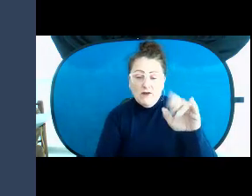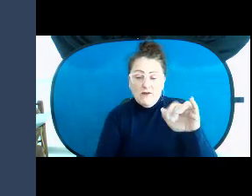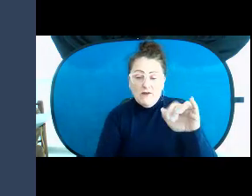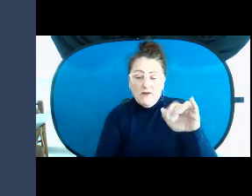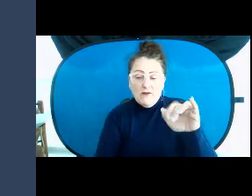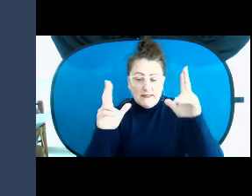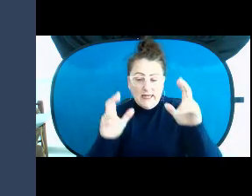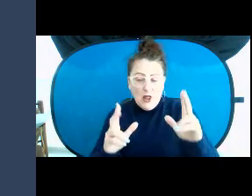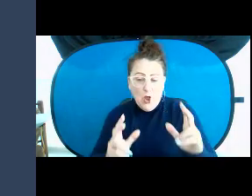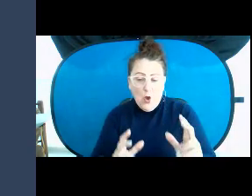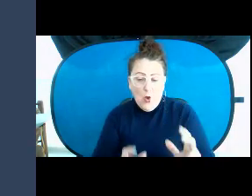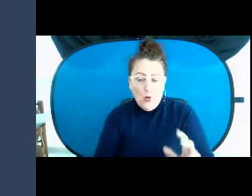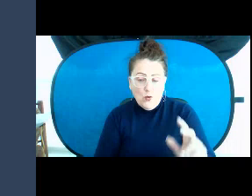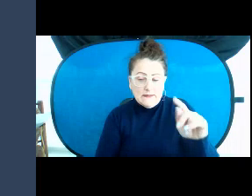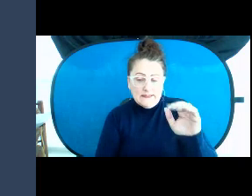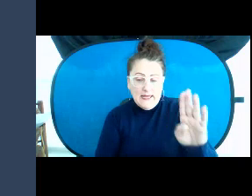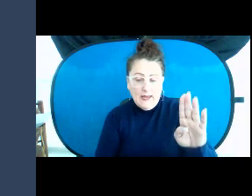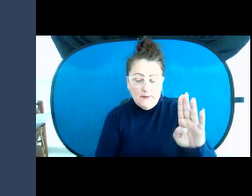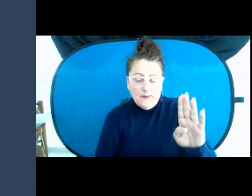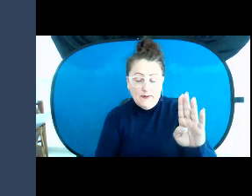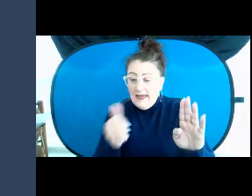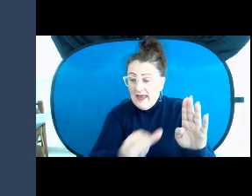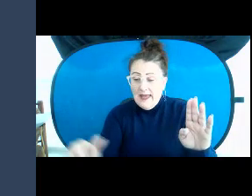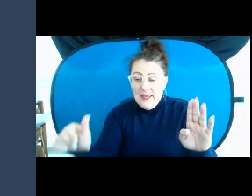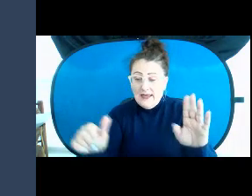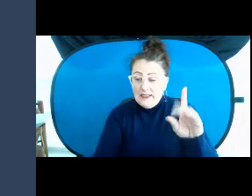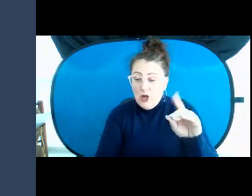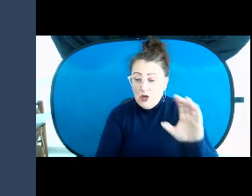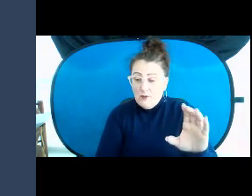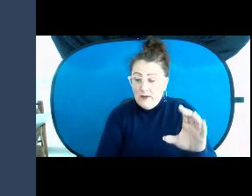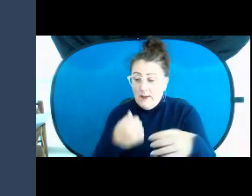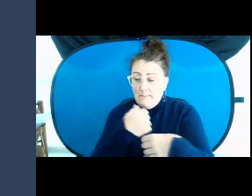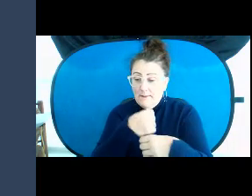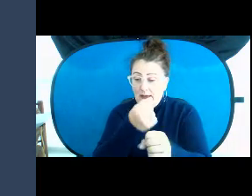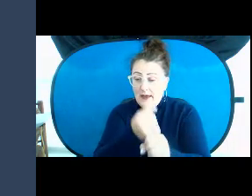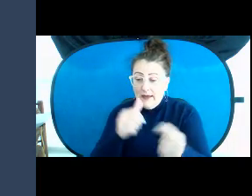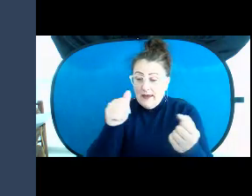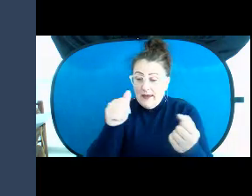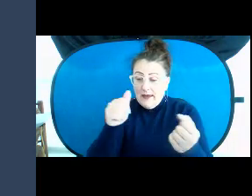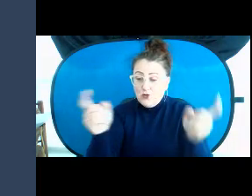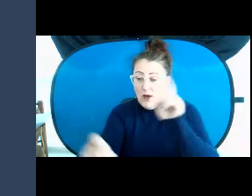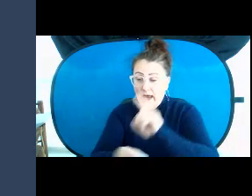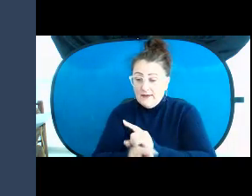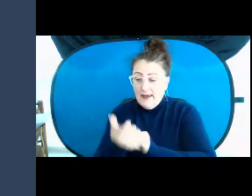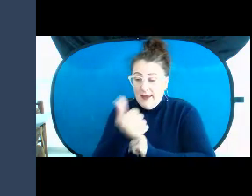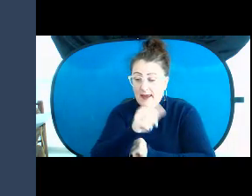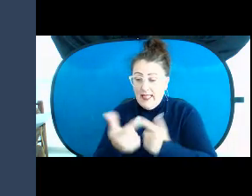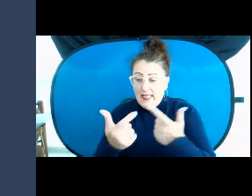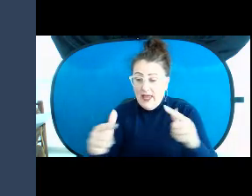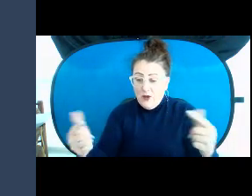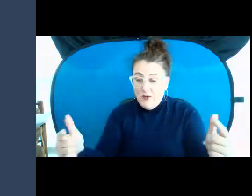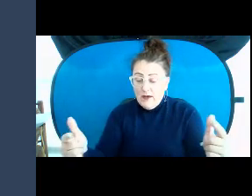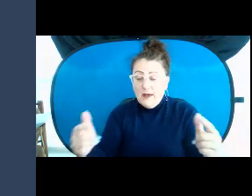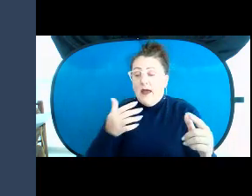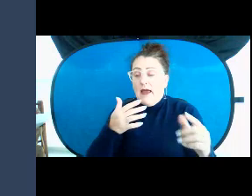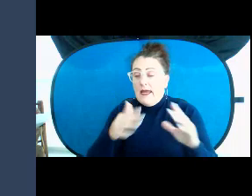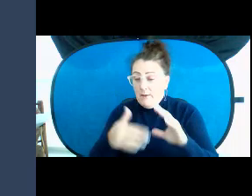tab. Any document the CTC creates can be translated into any language you need. Simply email us